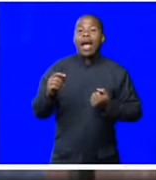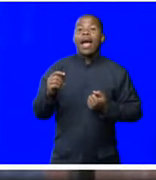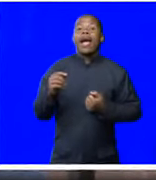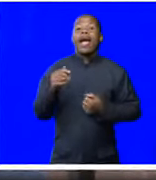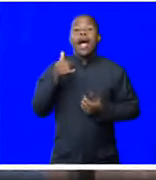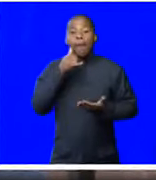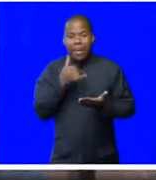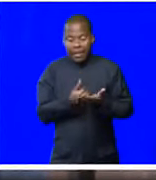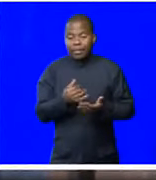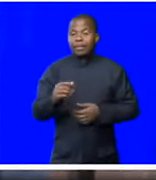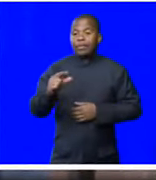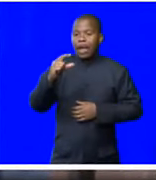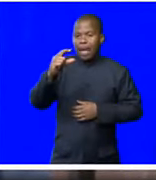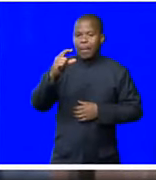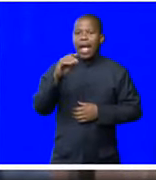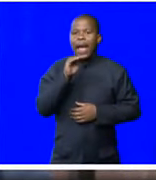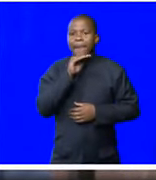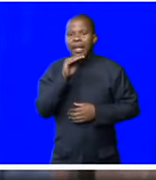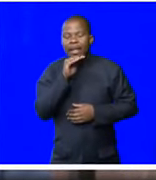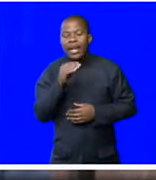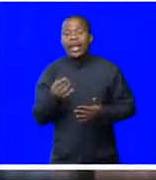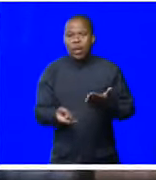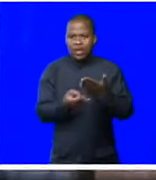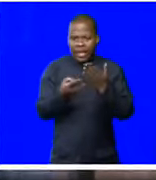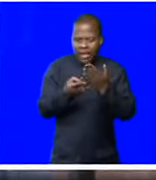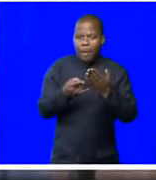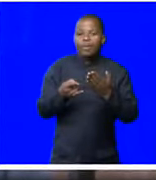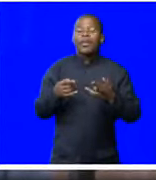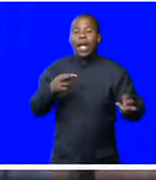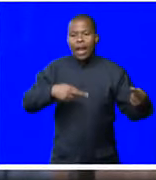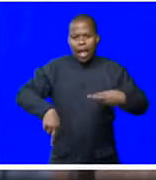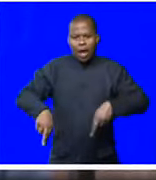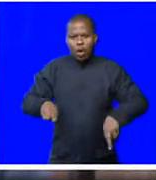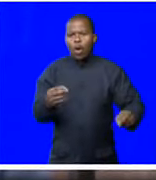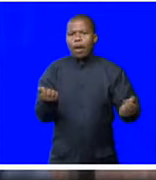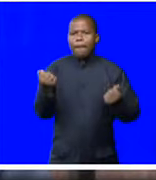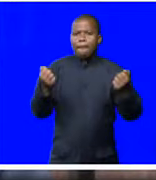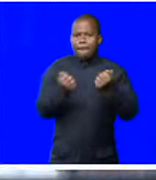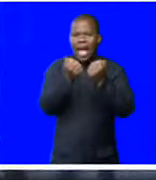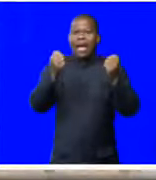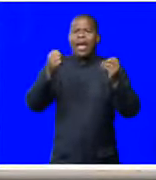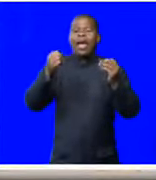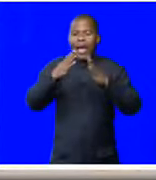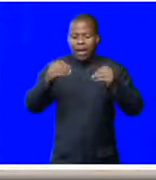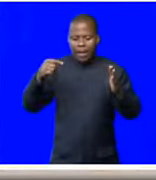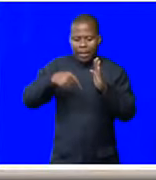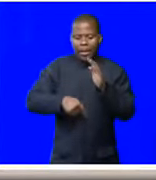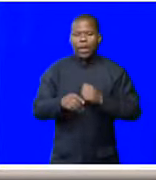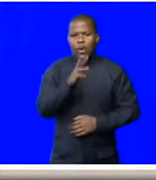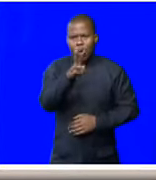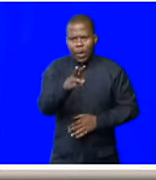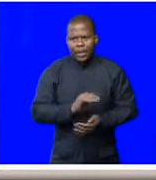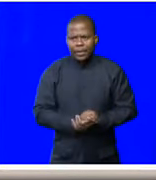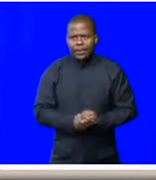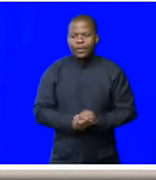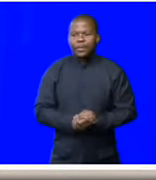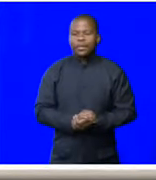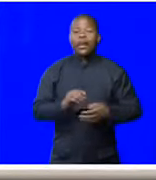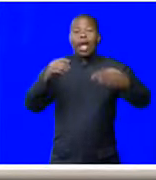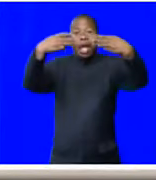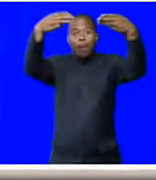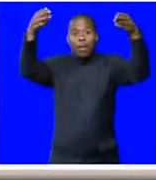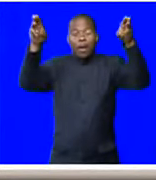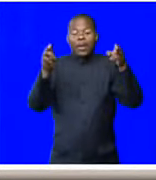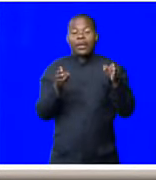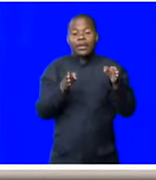K53, which will enable it to be compatible to a computer system that will be introduced by the country. Senators are holding deliberations with